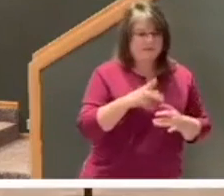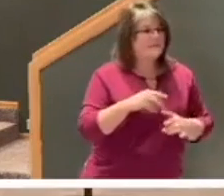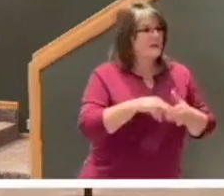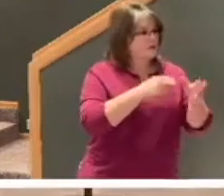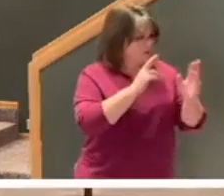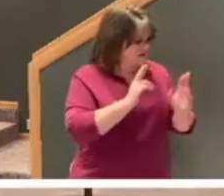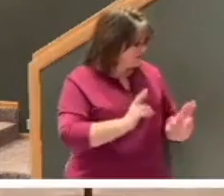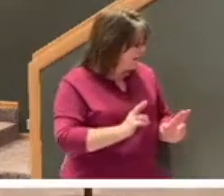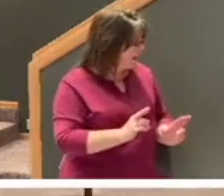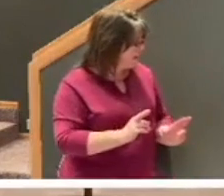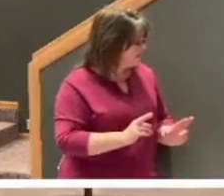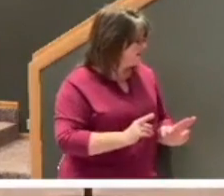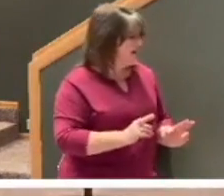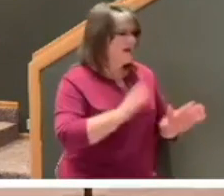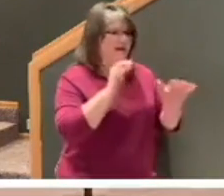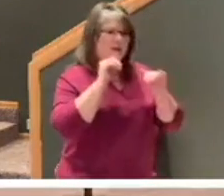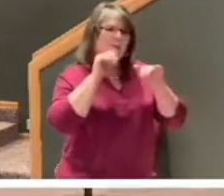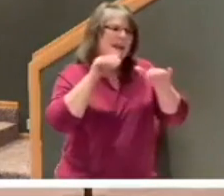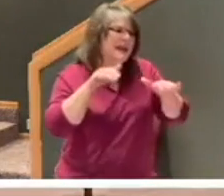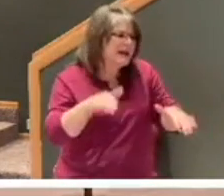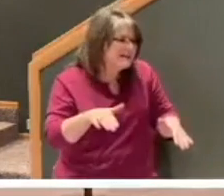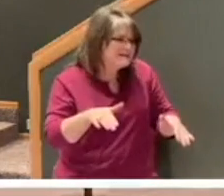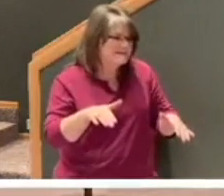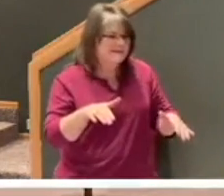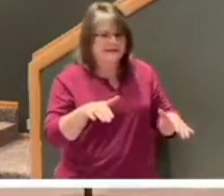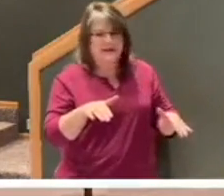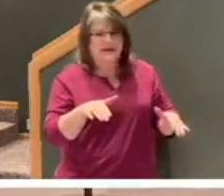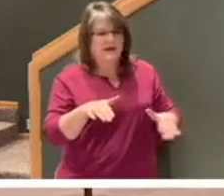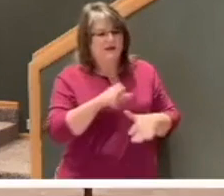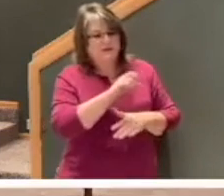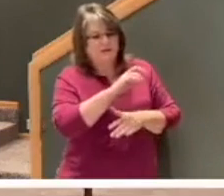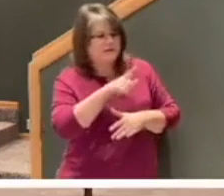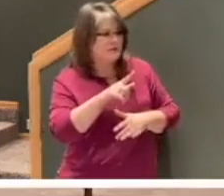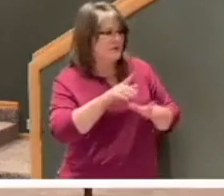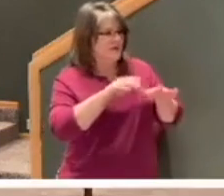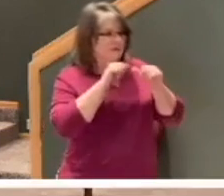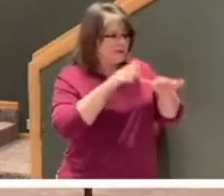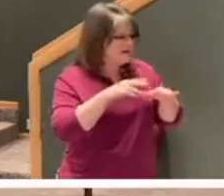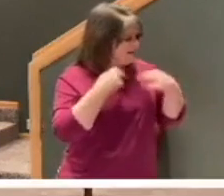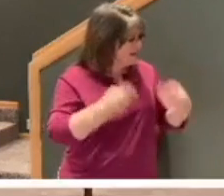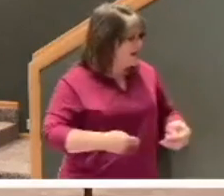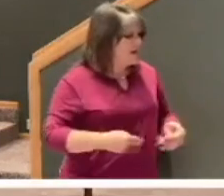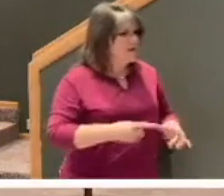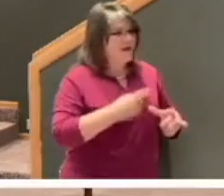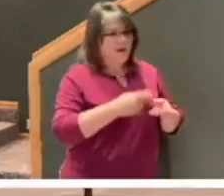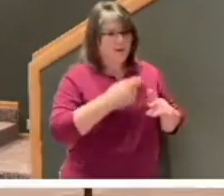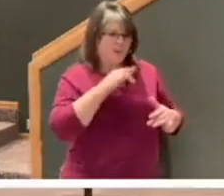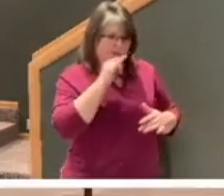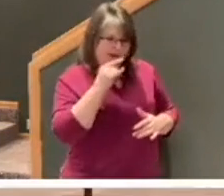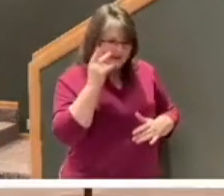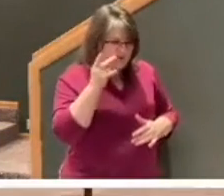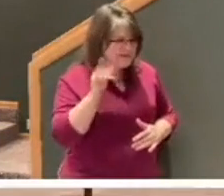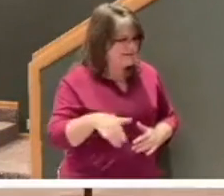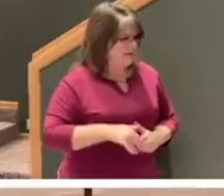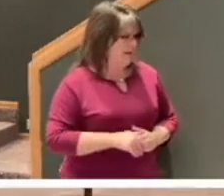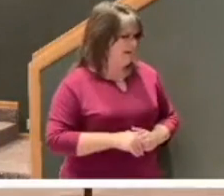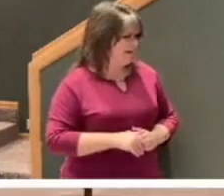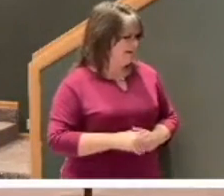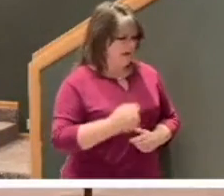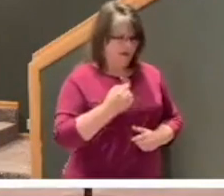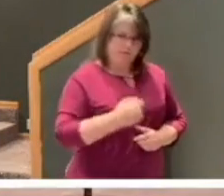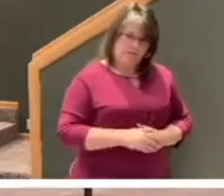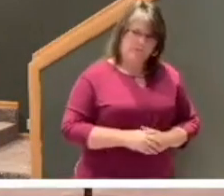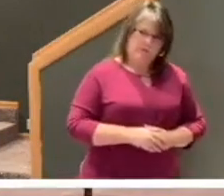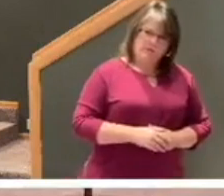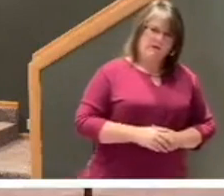respect and just this blessing, this circle of blessing and health. And then, oh, wait a minute, my kids are seeing this. They're saying like,